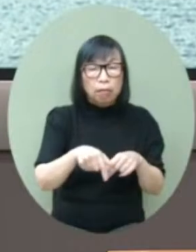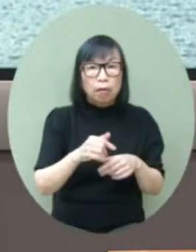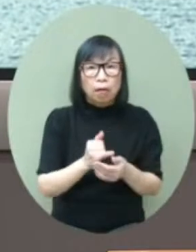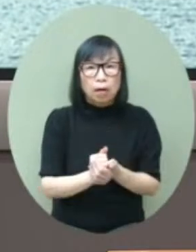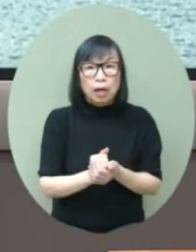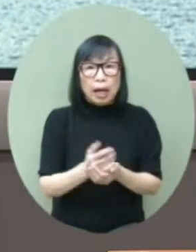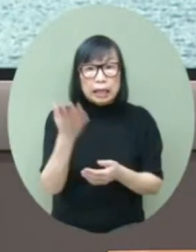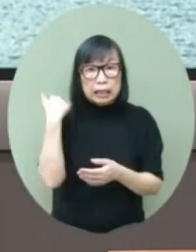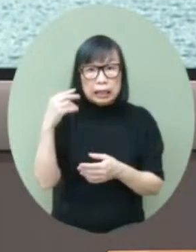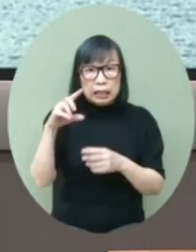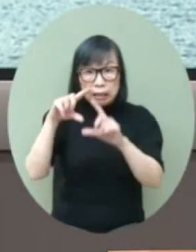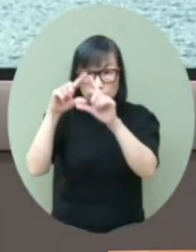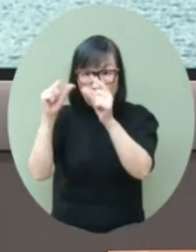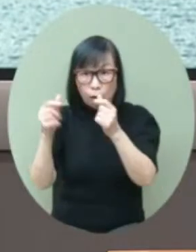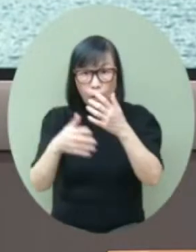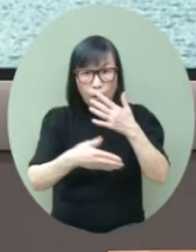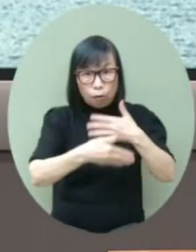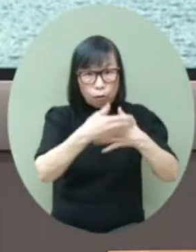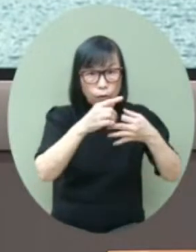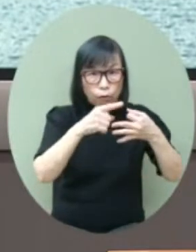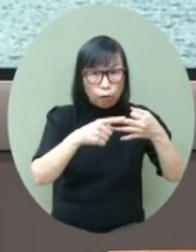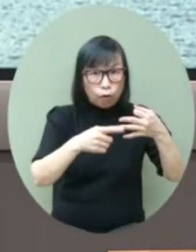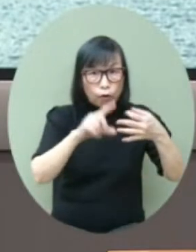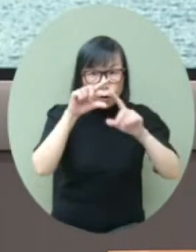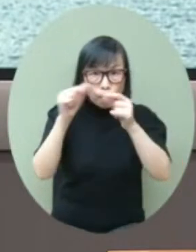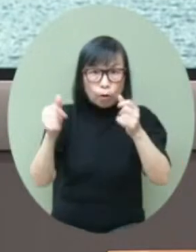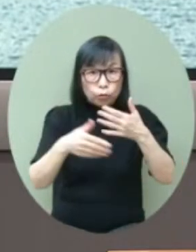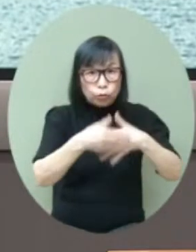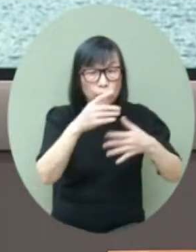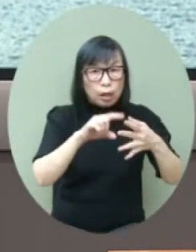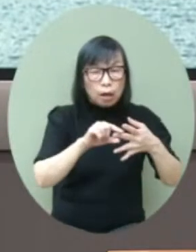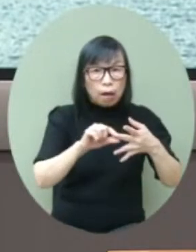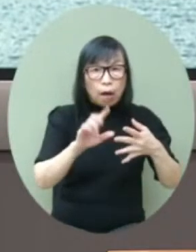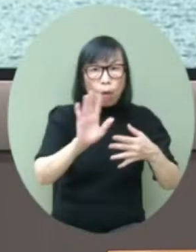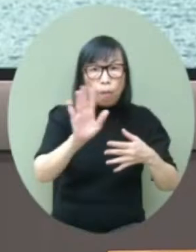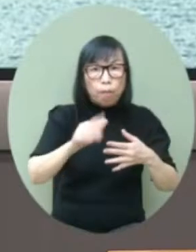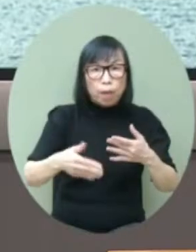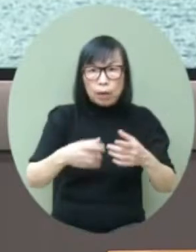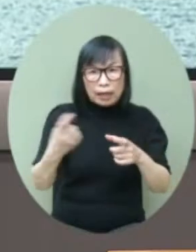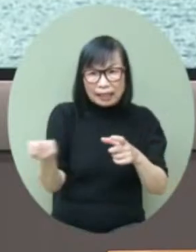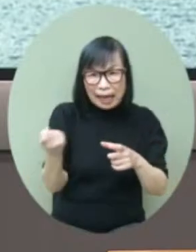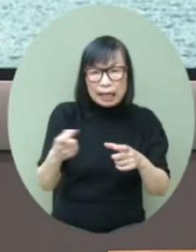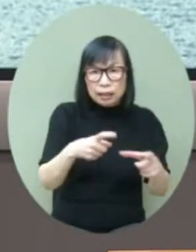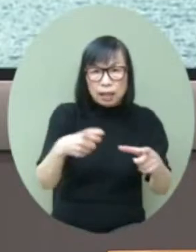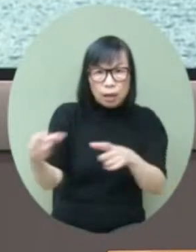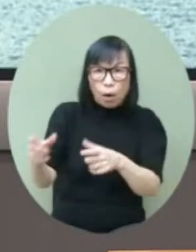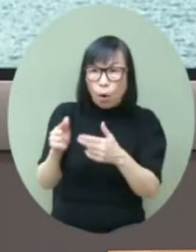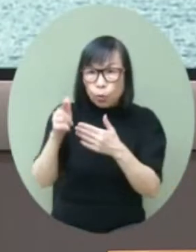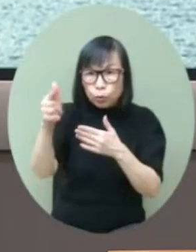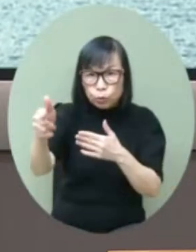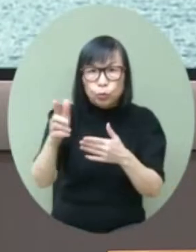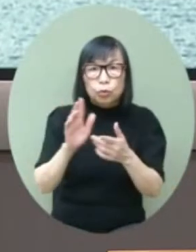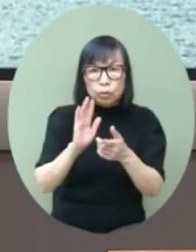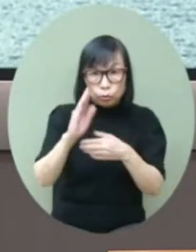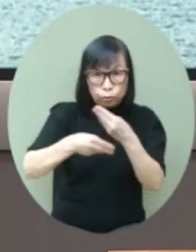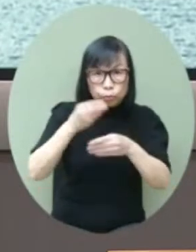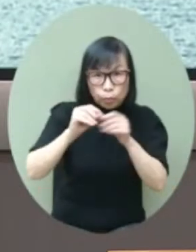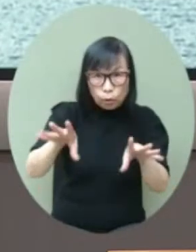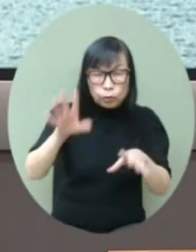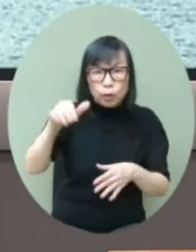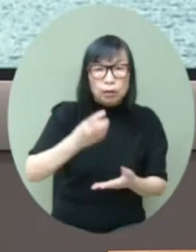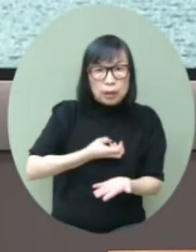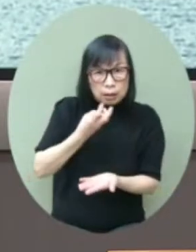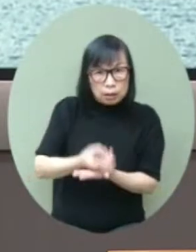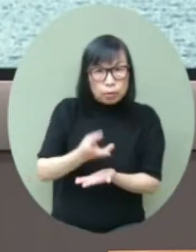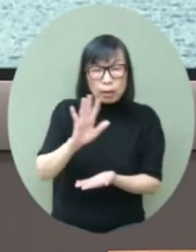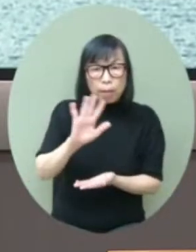So there have been transmission in this restaurant. But in the case of the Moon Palace restaurant, we've